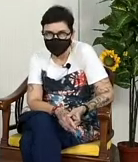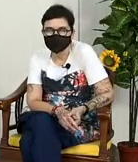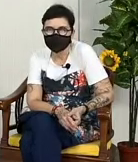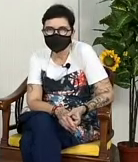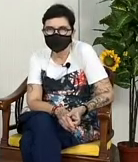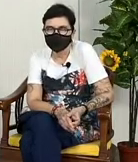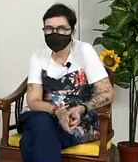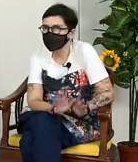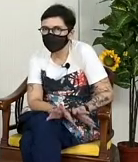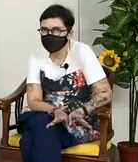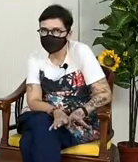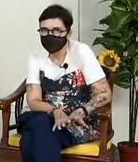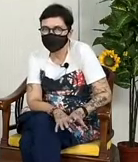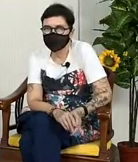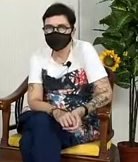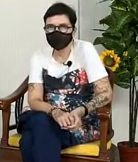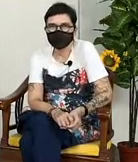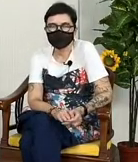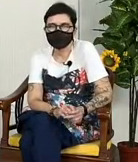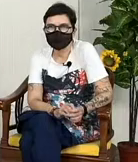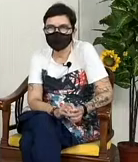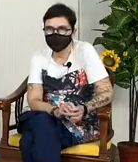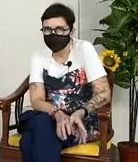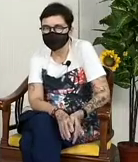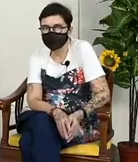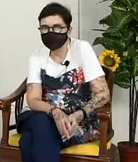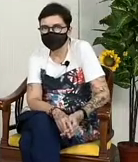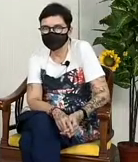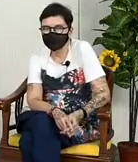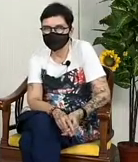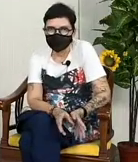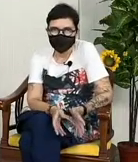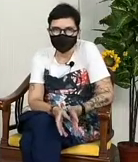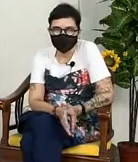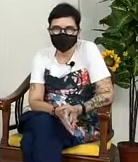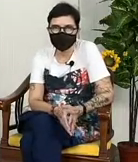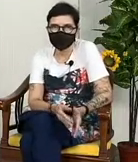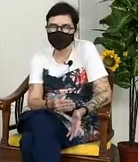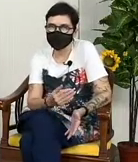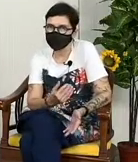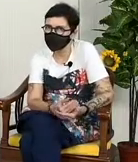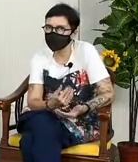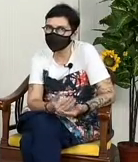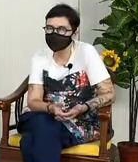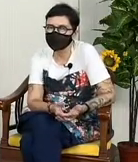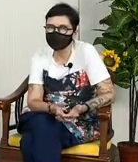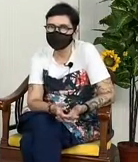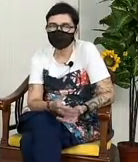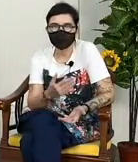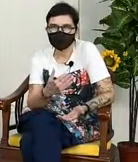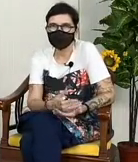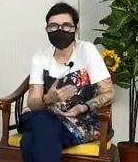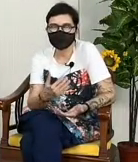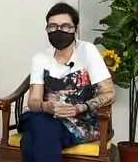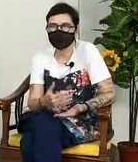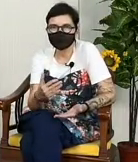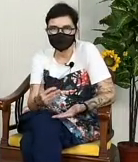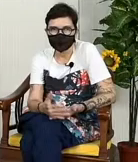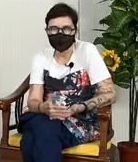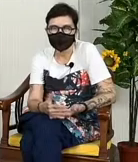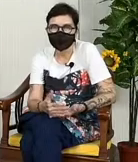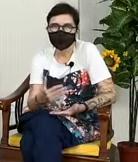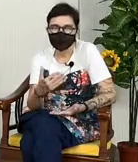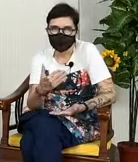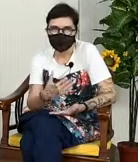your choice. It's not cheat day, it's not healthy eat day, but it's a choice. Every day is